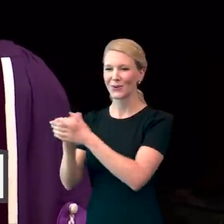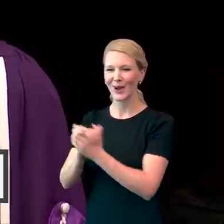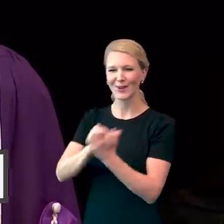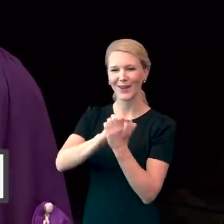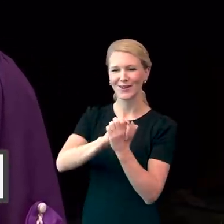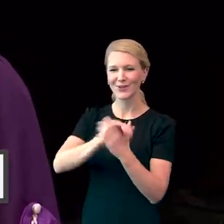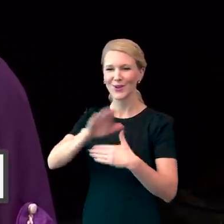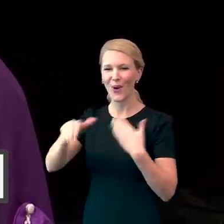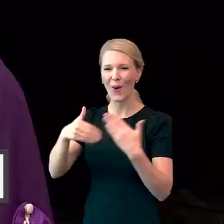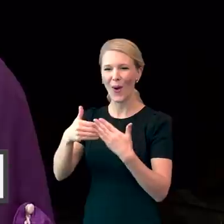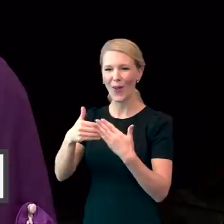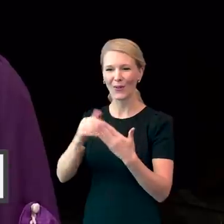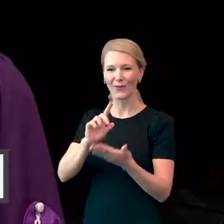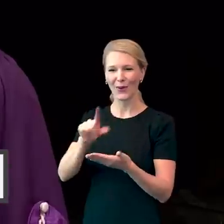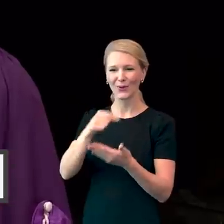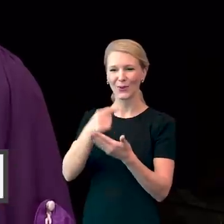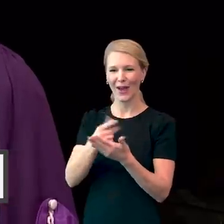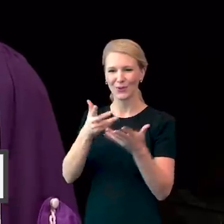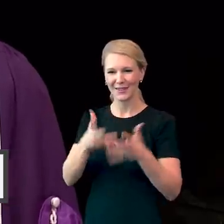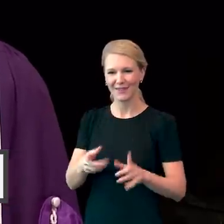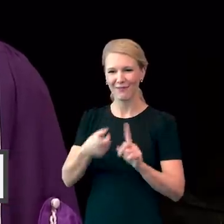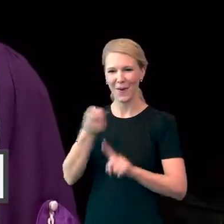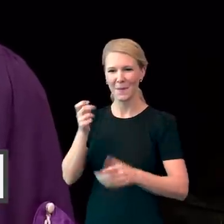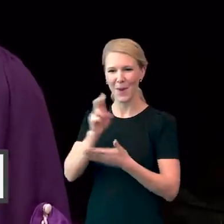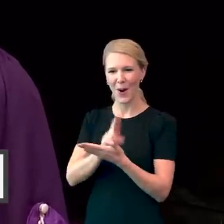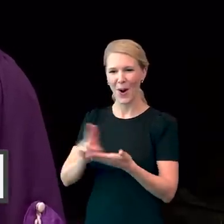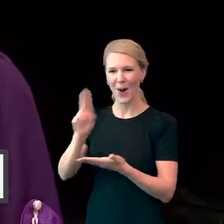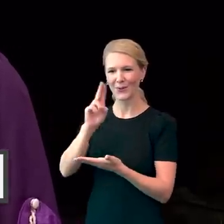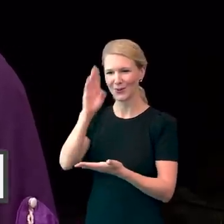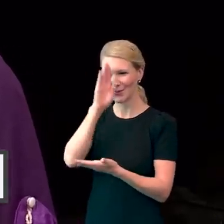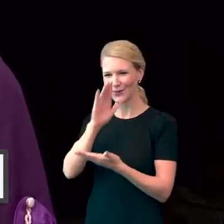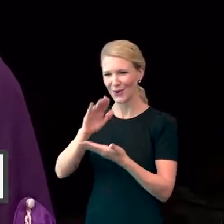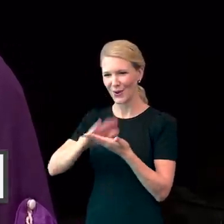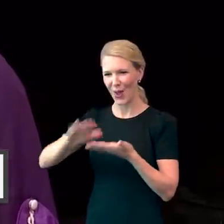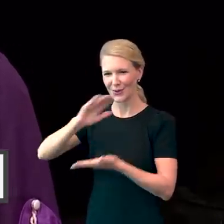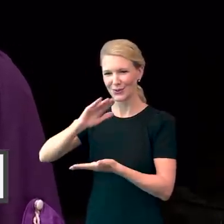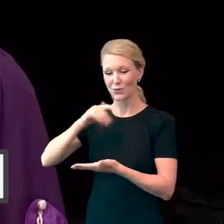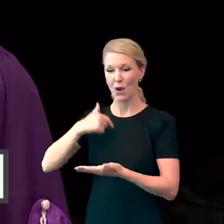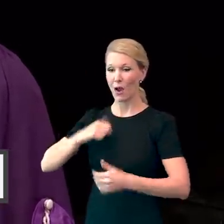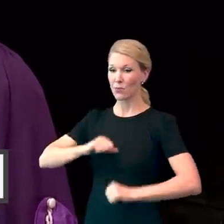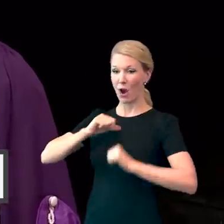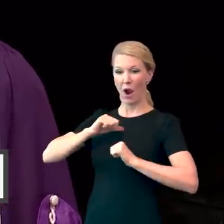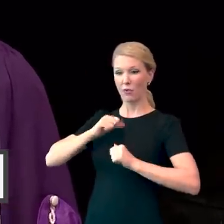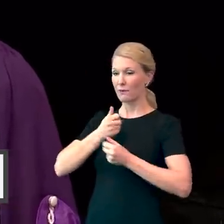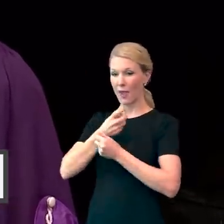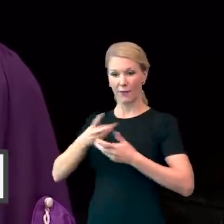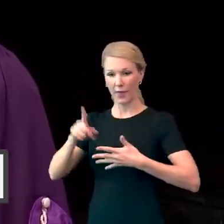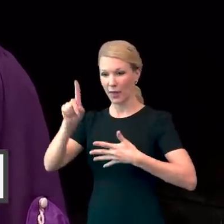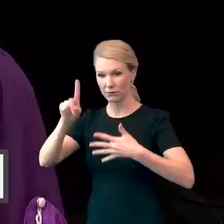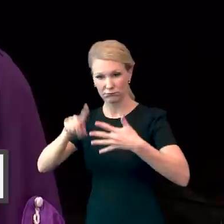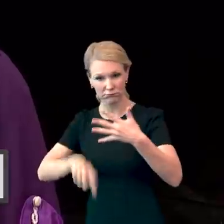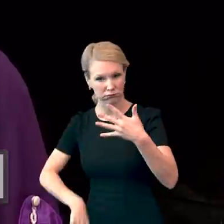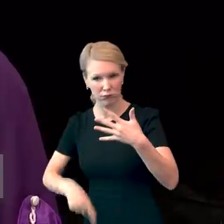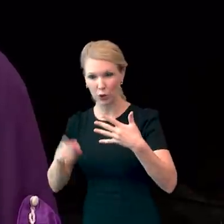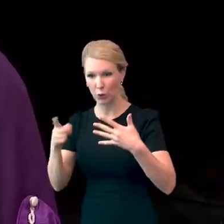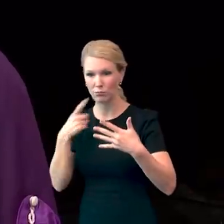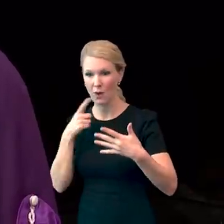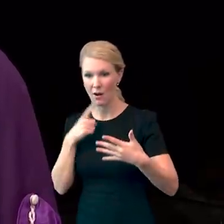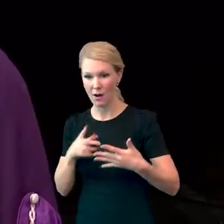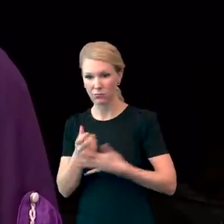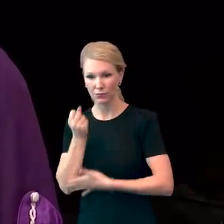Congratulations to all the graduates from the Honors College. I'm proud of all the things that you've accomplished during your time at Washington State